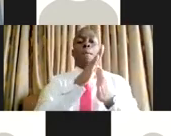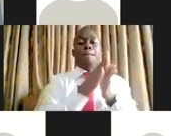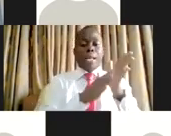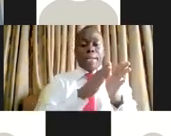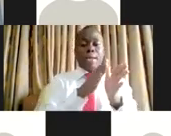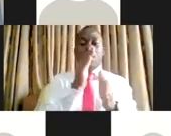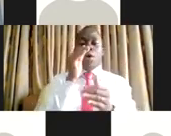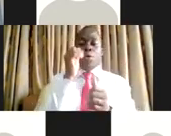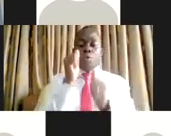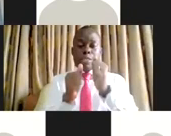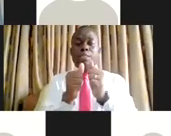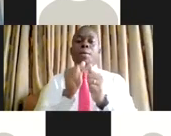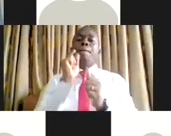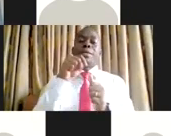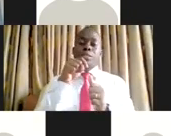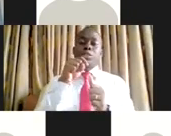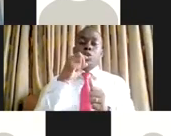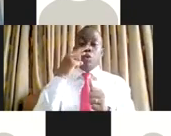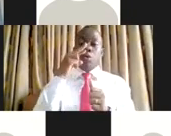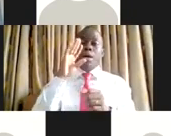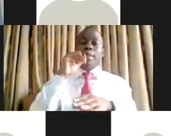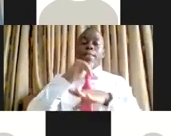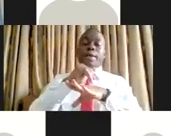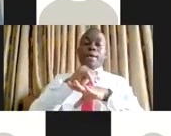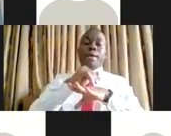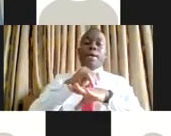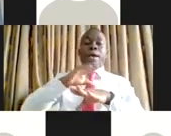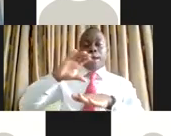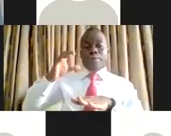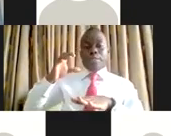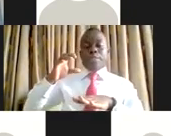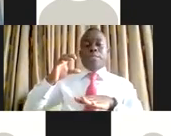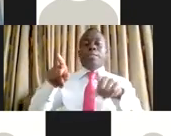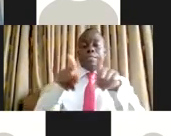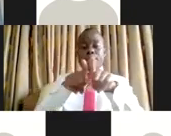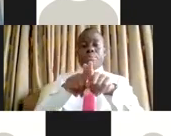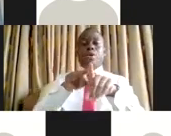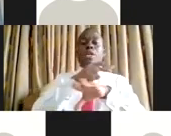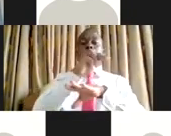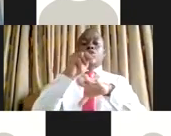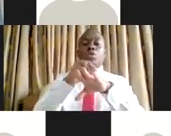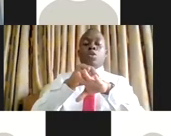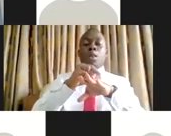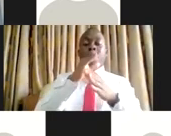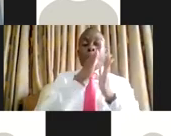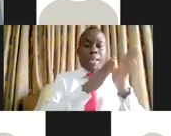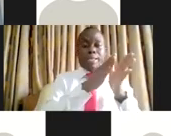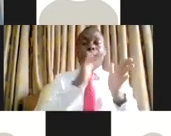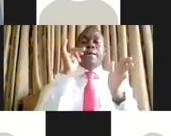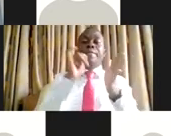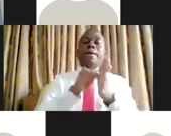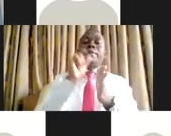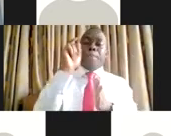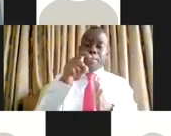county plans and national plans. And to my mind, that is something that needs to